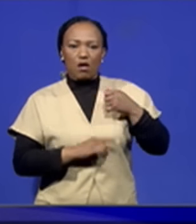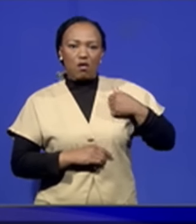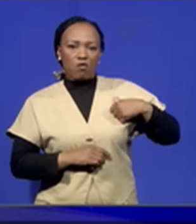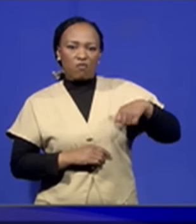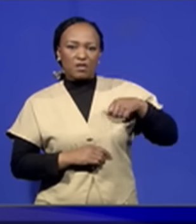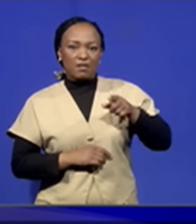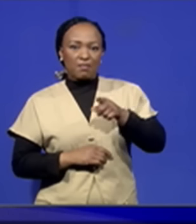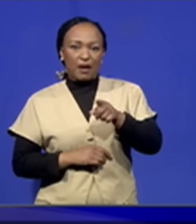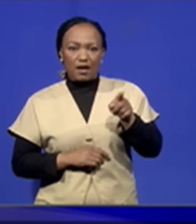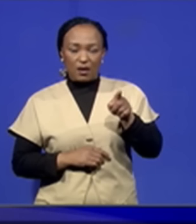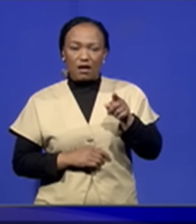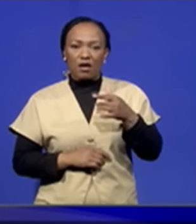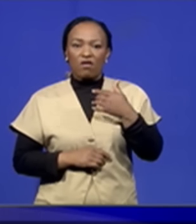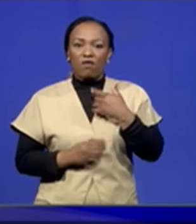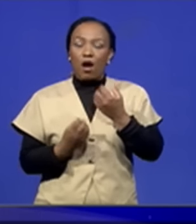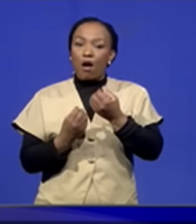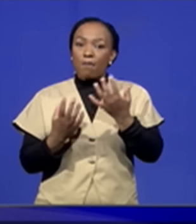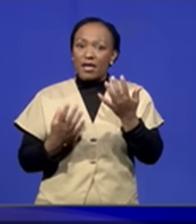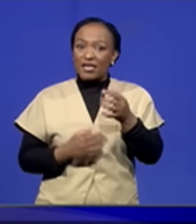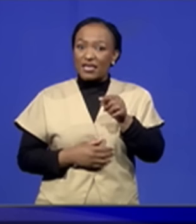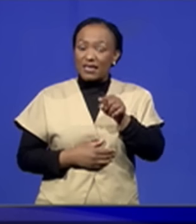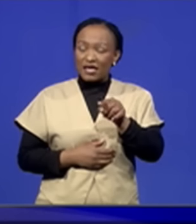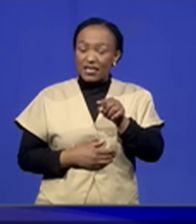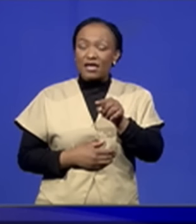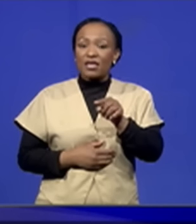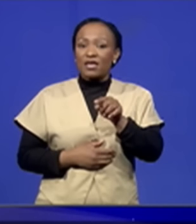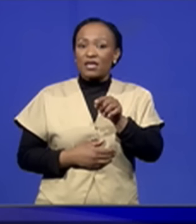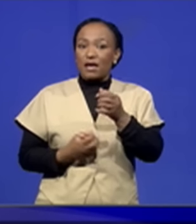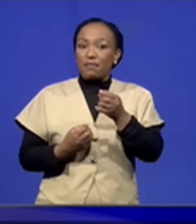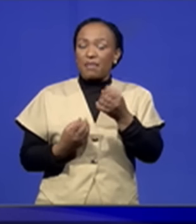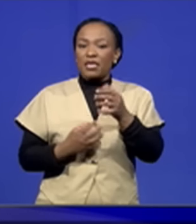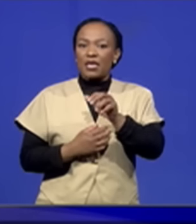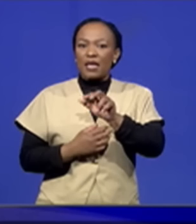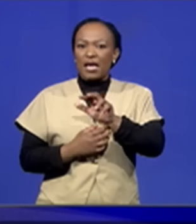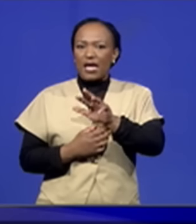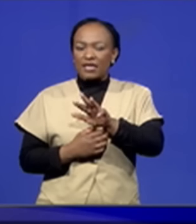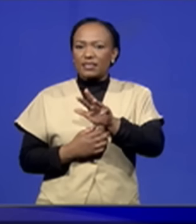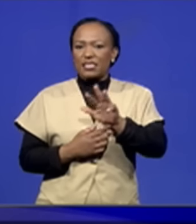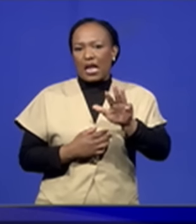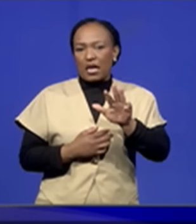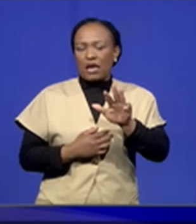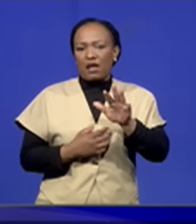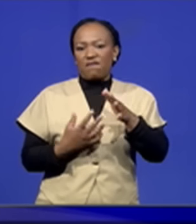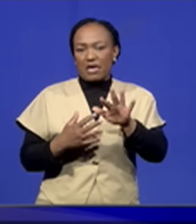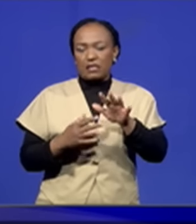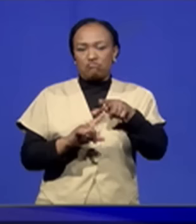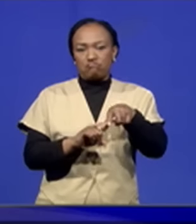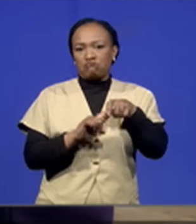le 69 ka ntlha ya tsamaiso e sa lolamang ya matlole.